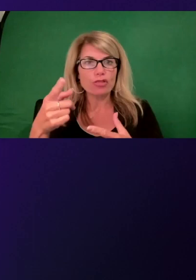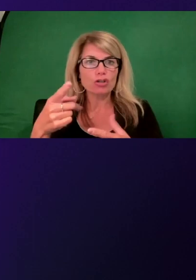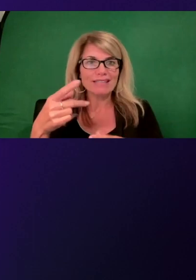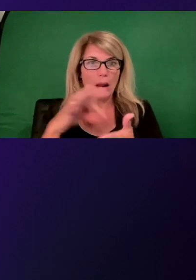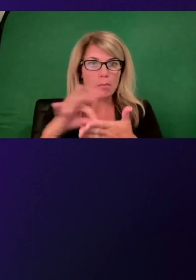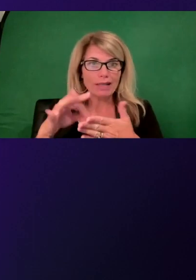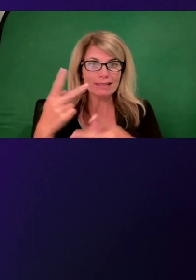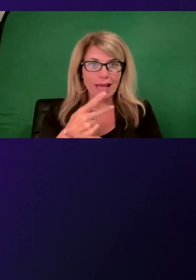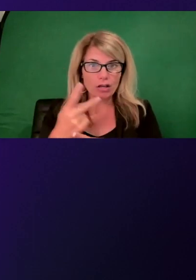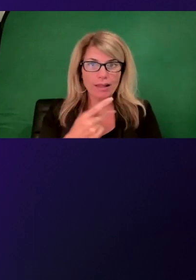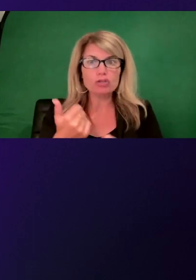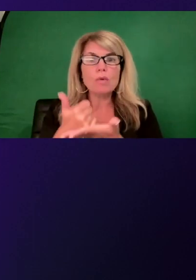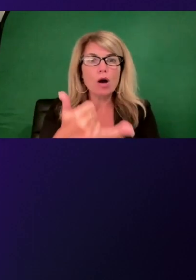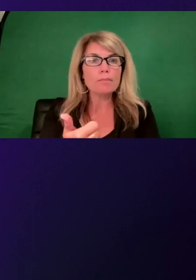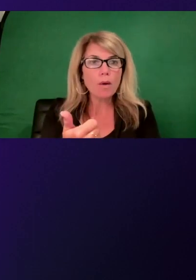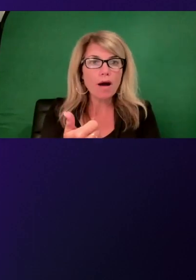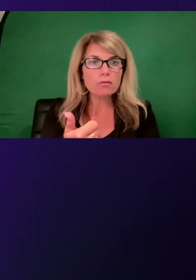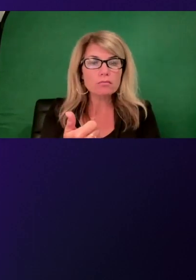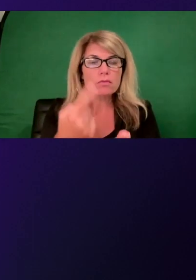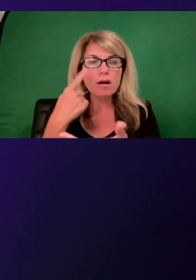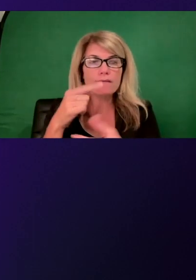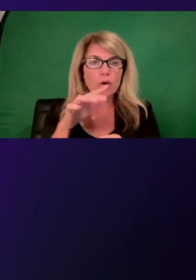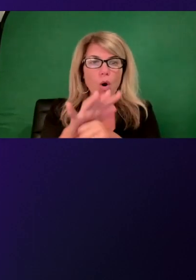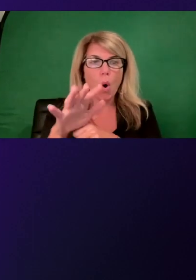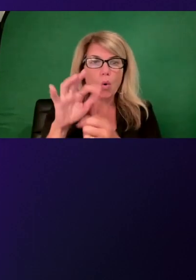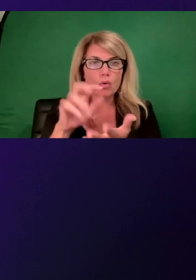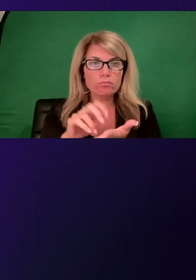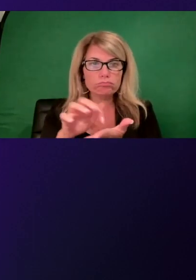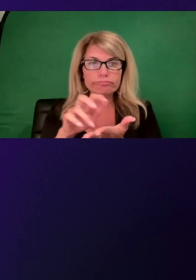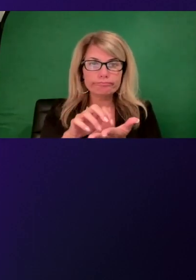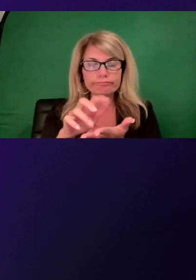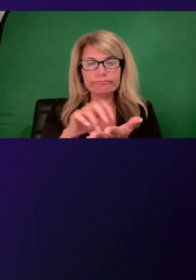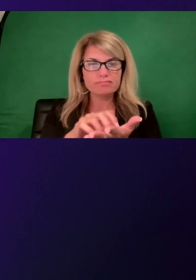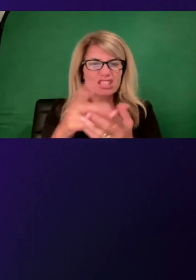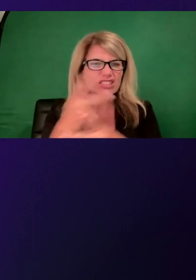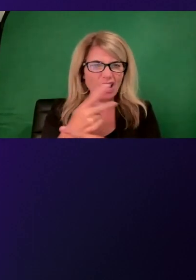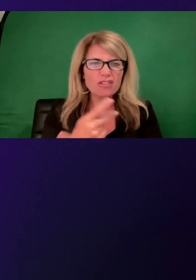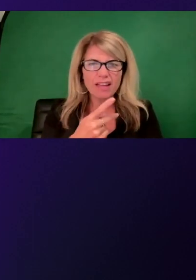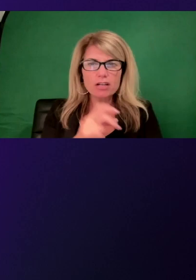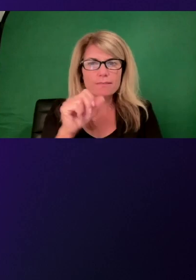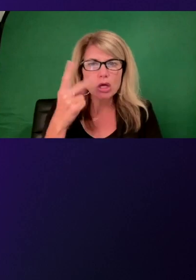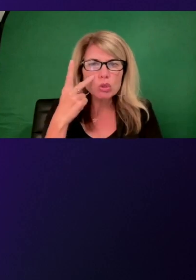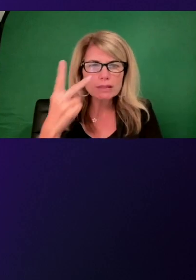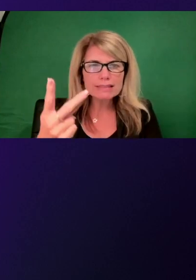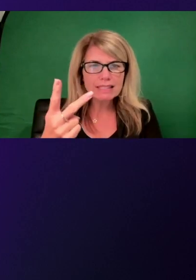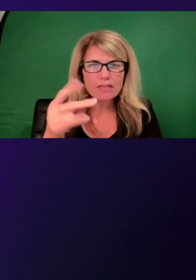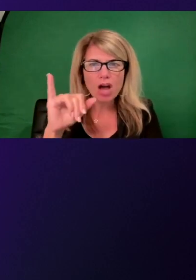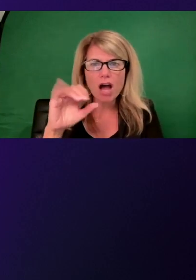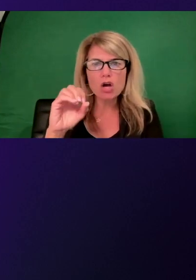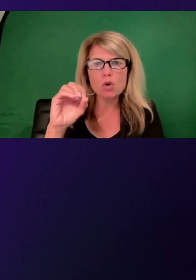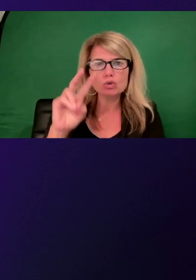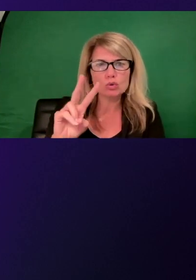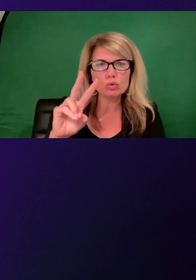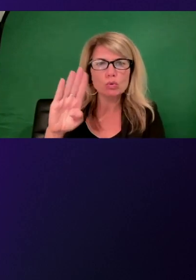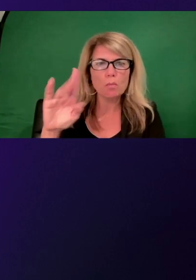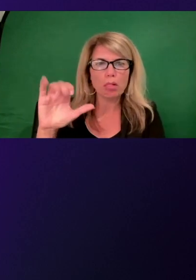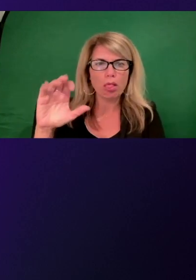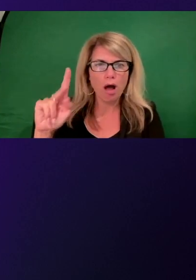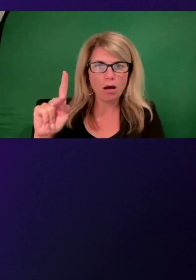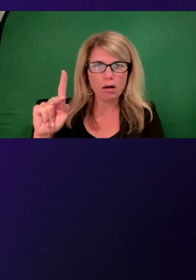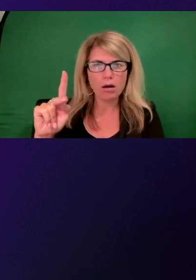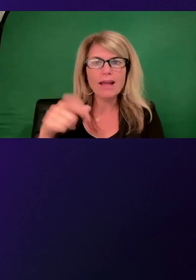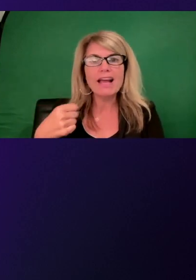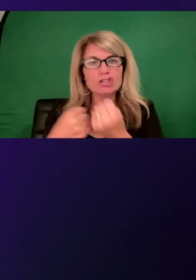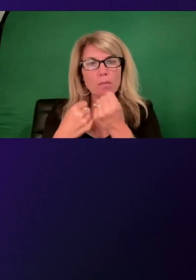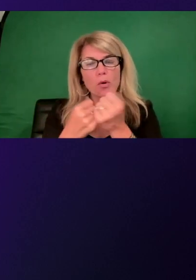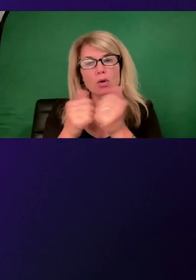out to get your whole TCO calculation done. And you can see the IO2 Block Express volumes are supported with limited